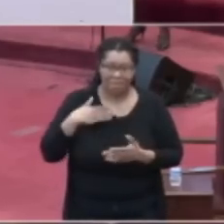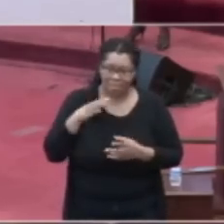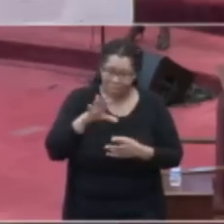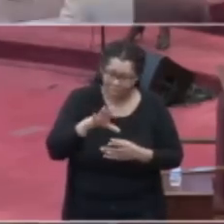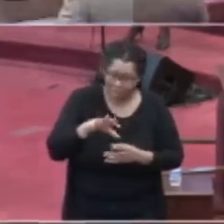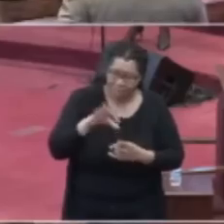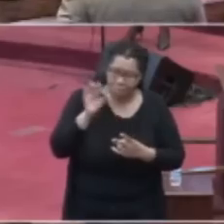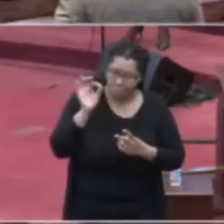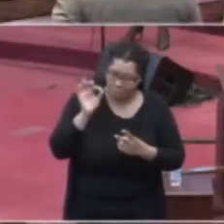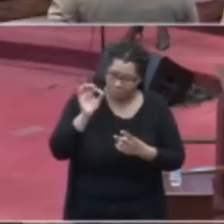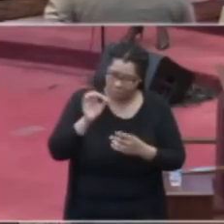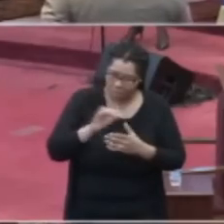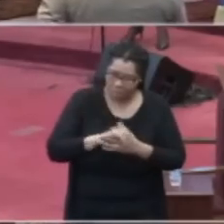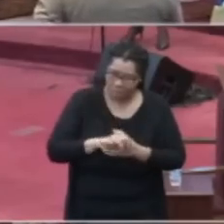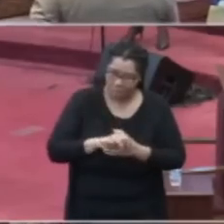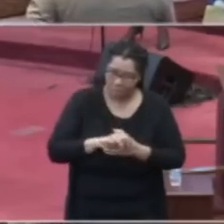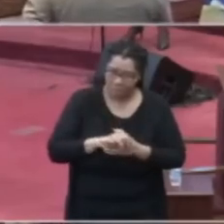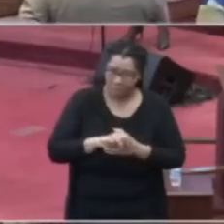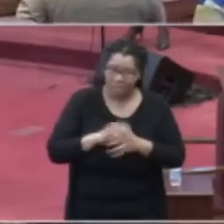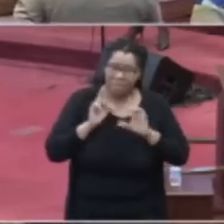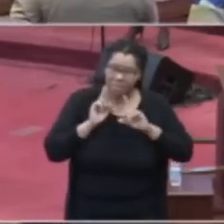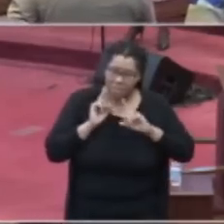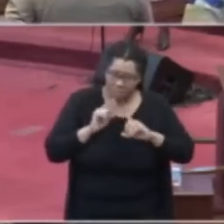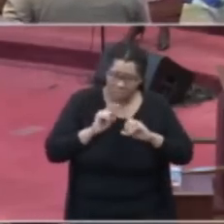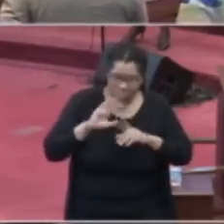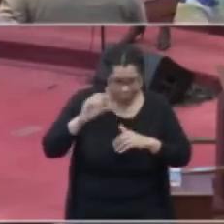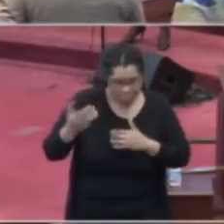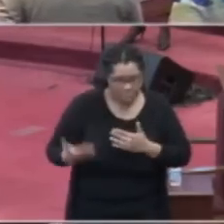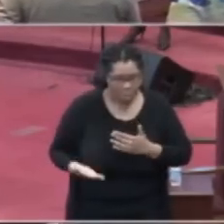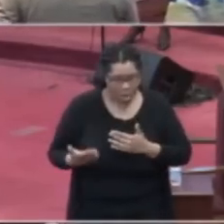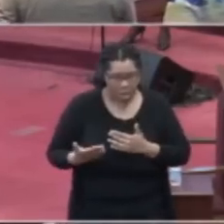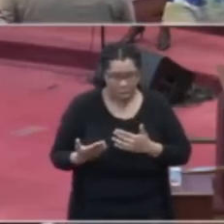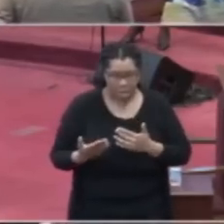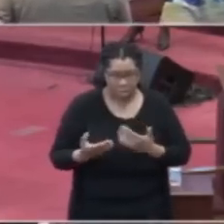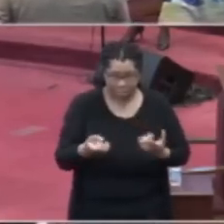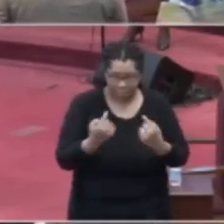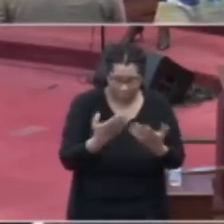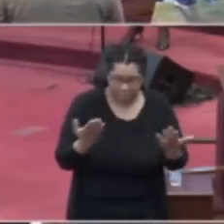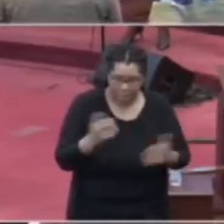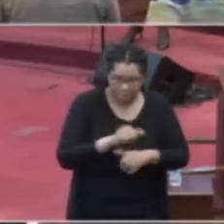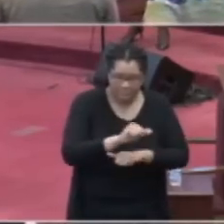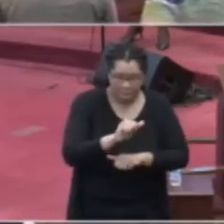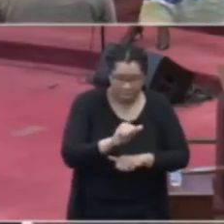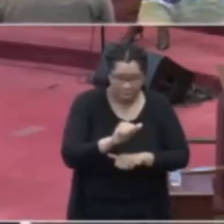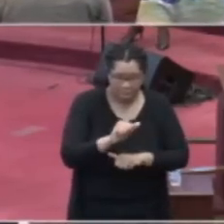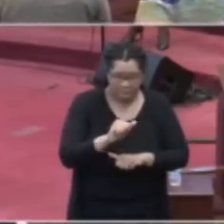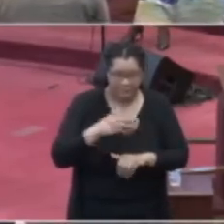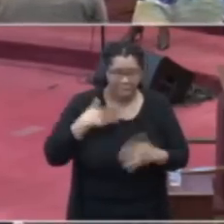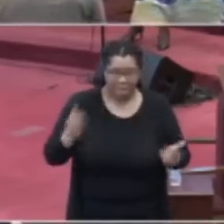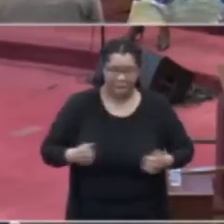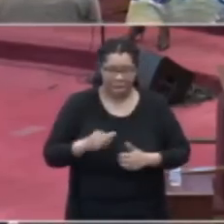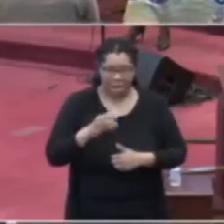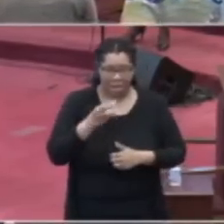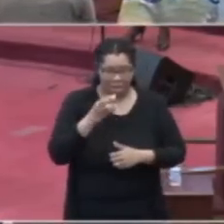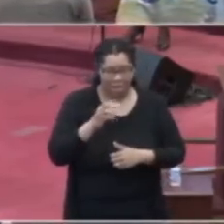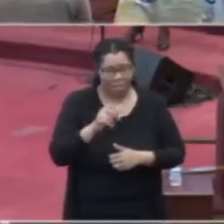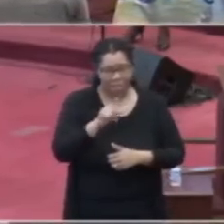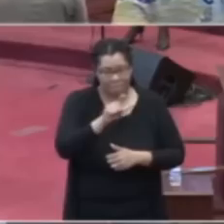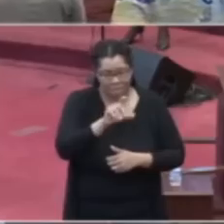choice to respond to that that spent my world 26 years